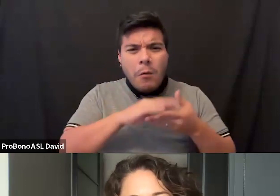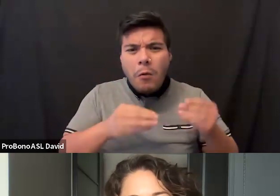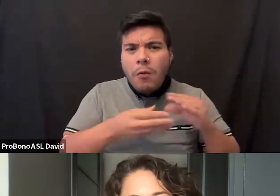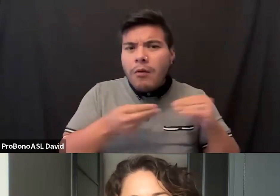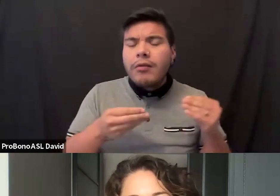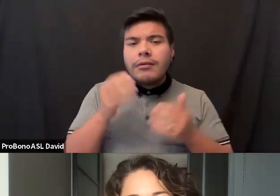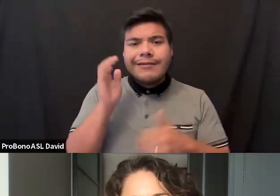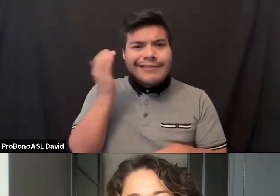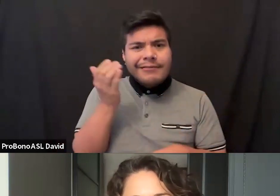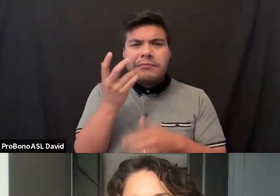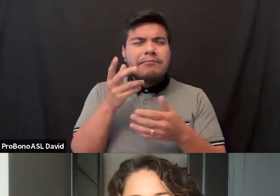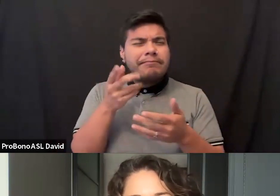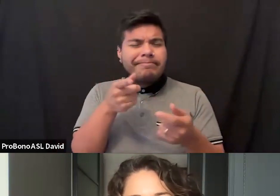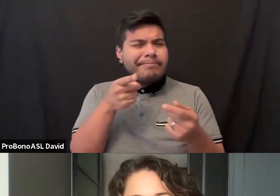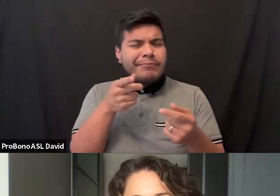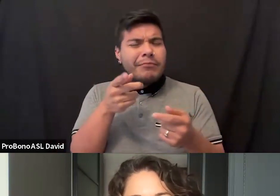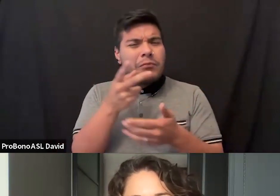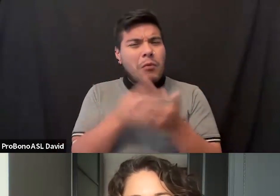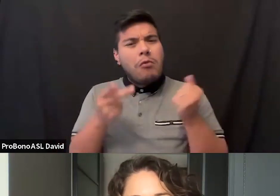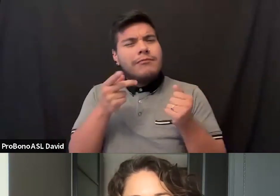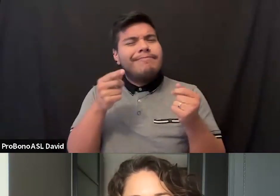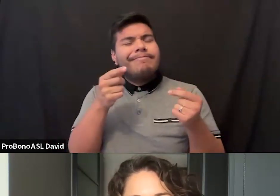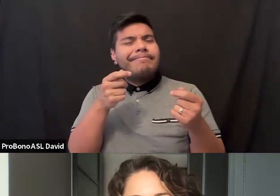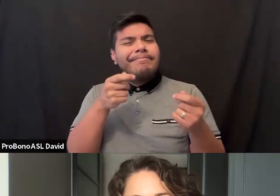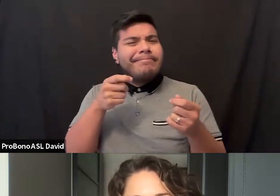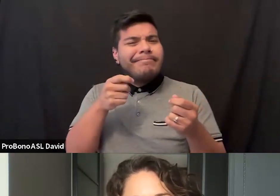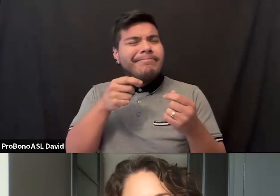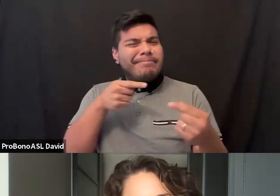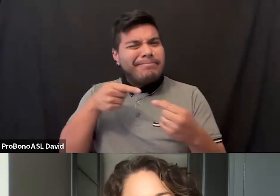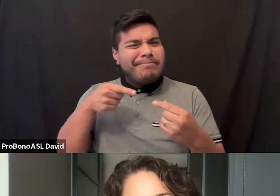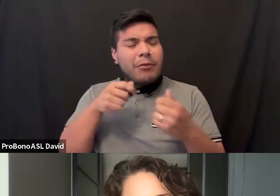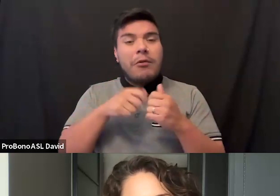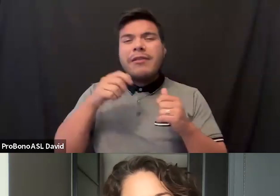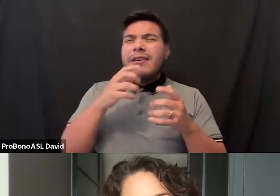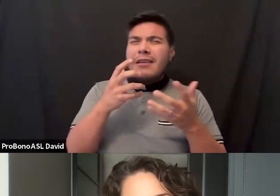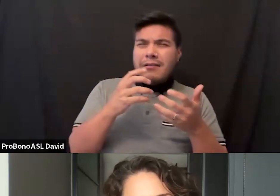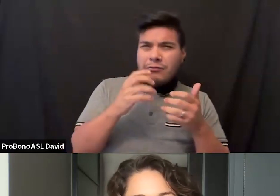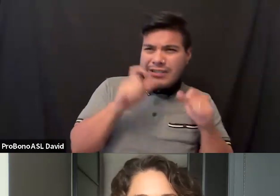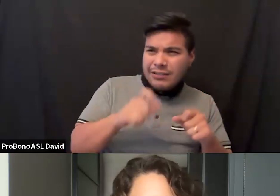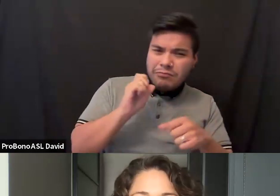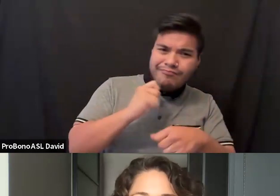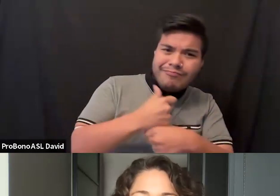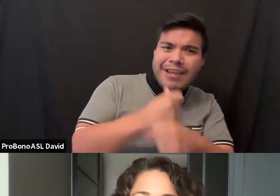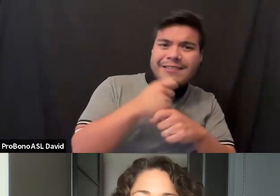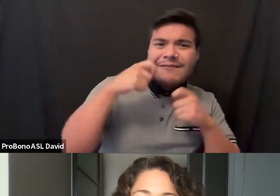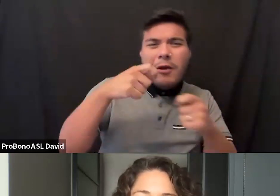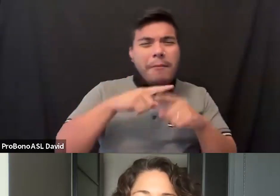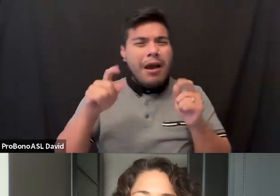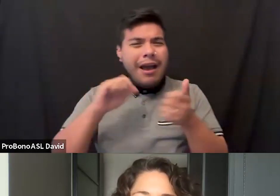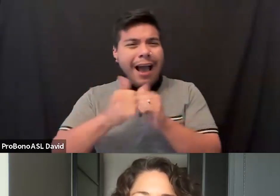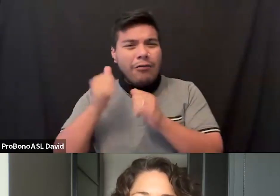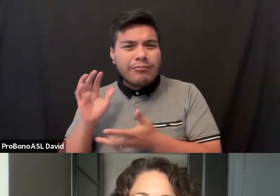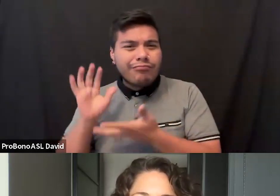you're both sort of wrestling with this idea of, we need to make this film, but we're not sure how to tell this film. And it feels like you had